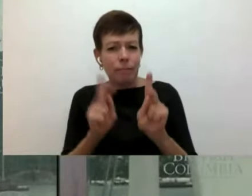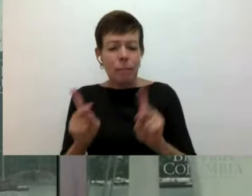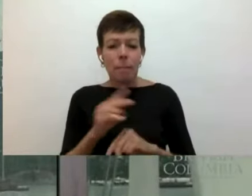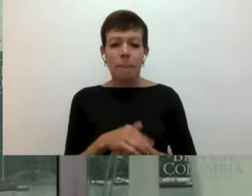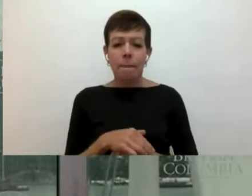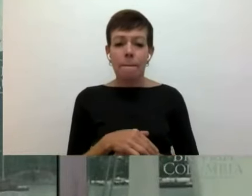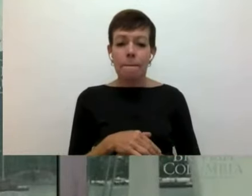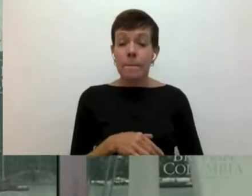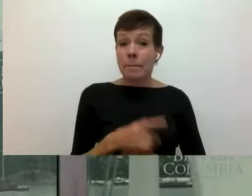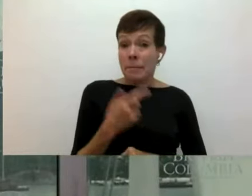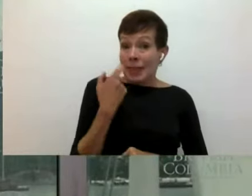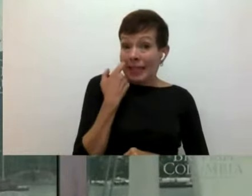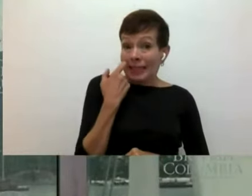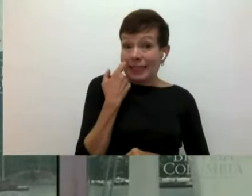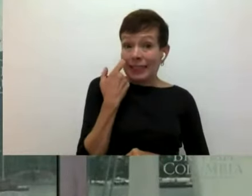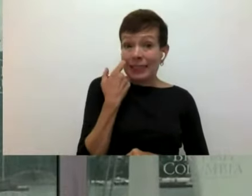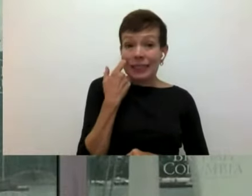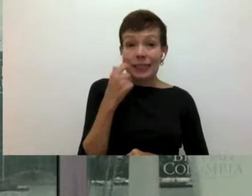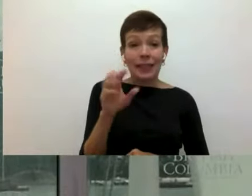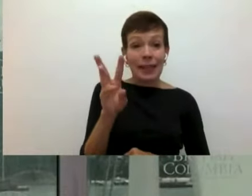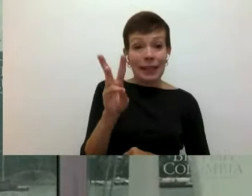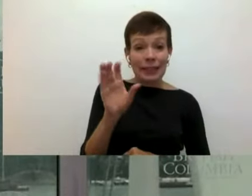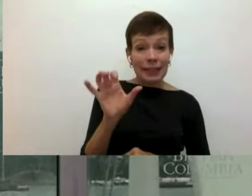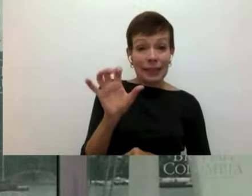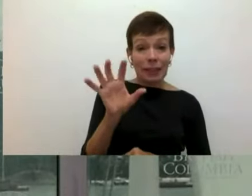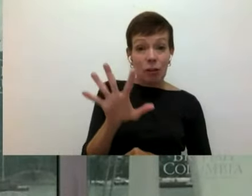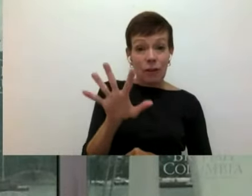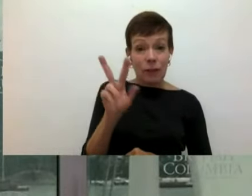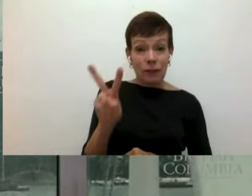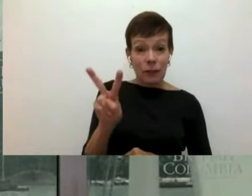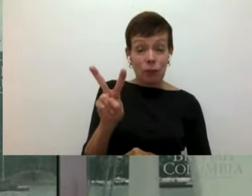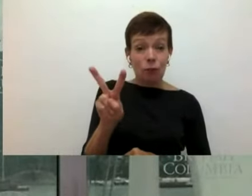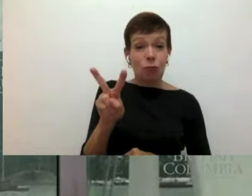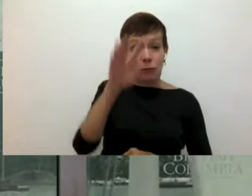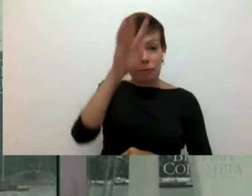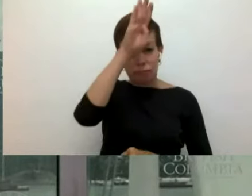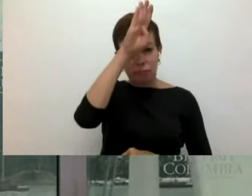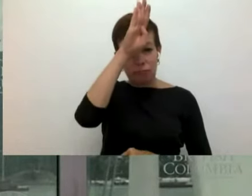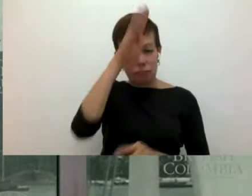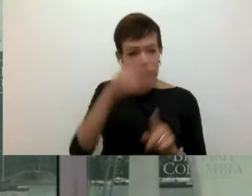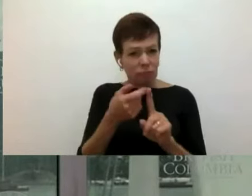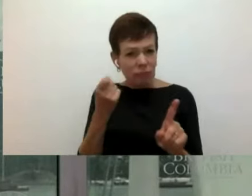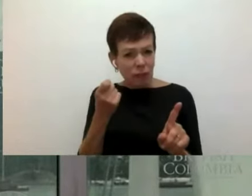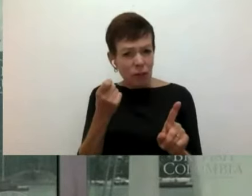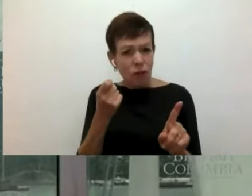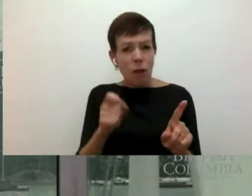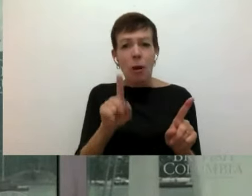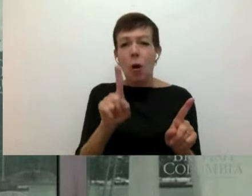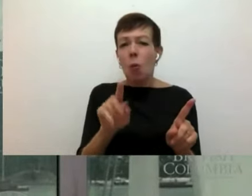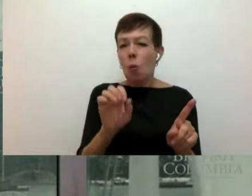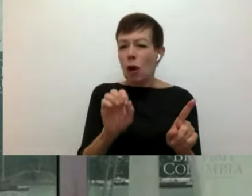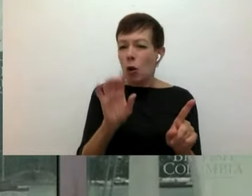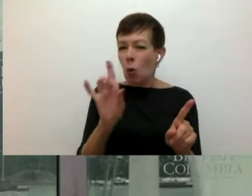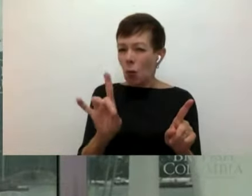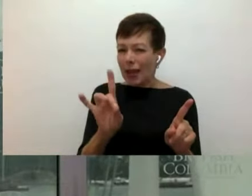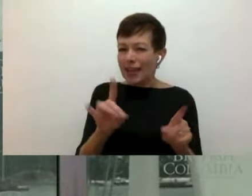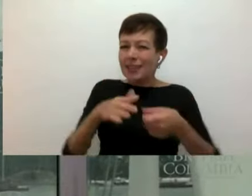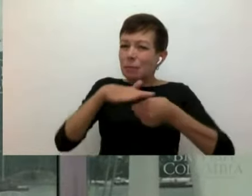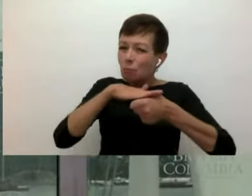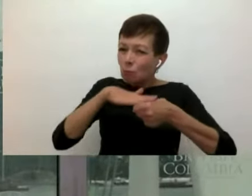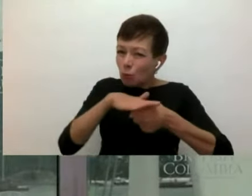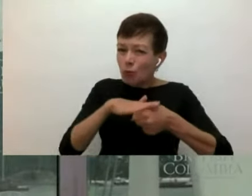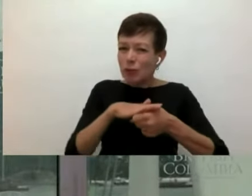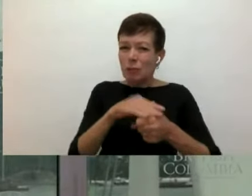fire to keep people and communities safe. They have been joined recently by 652